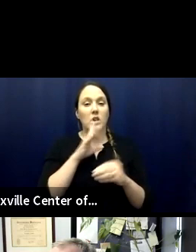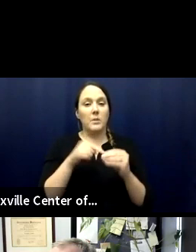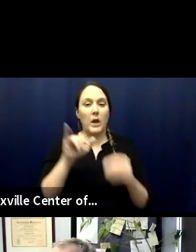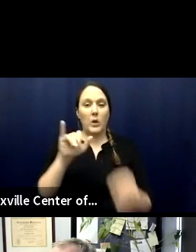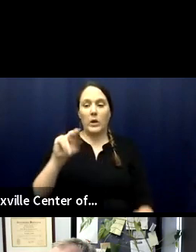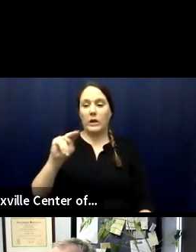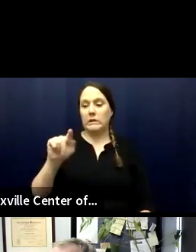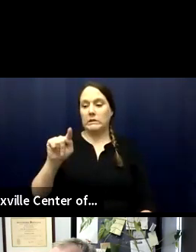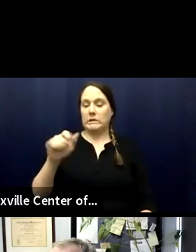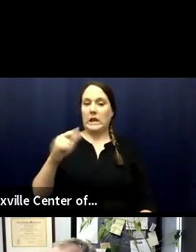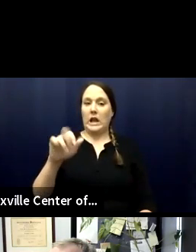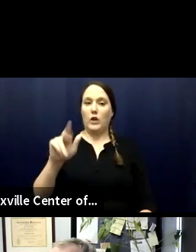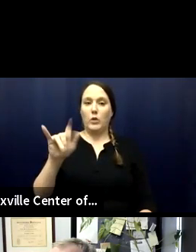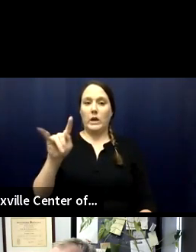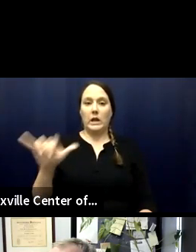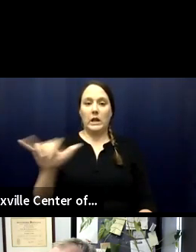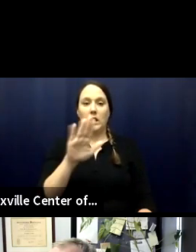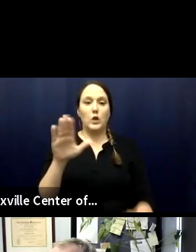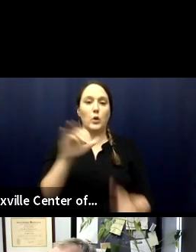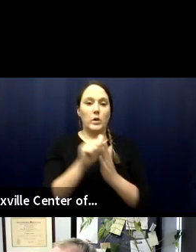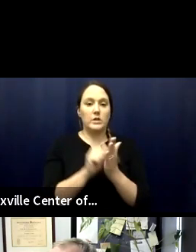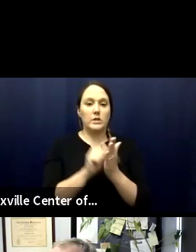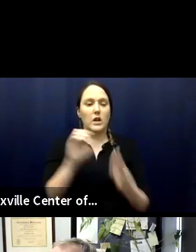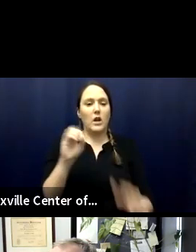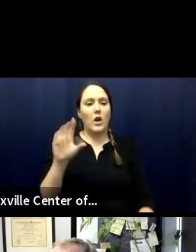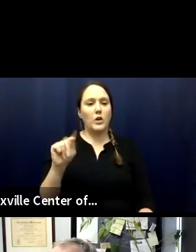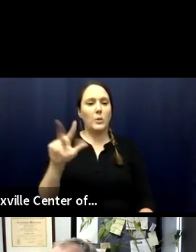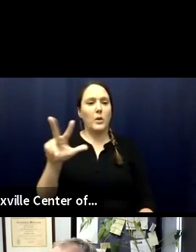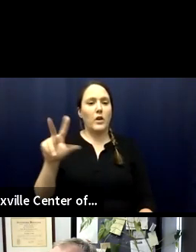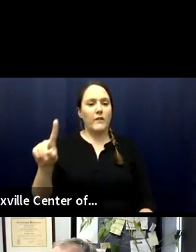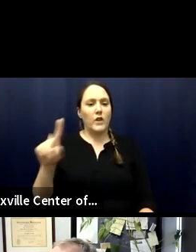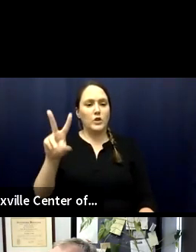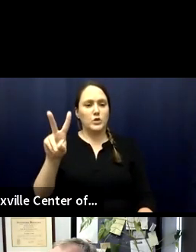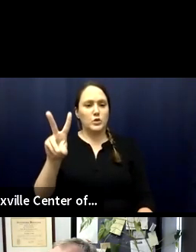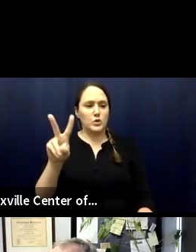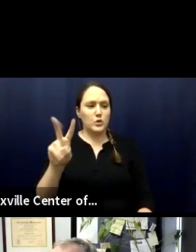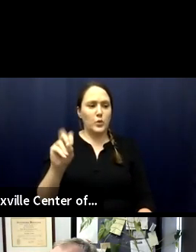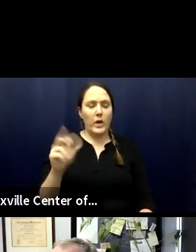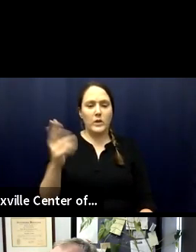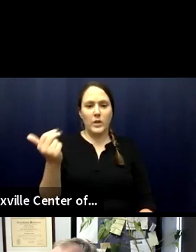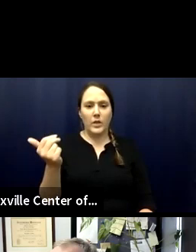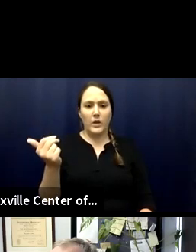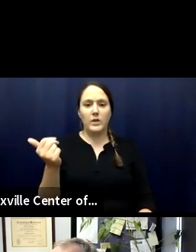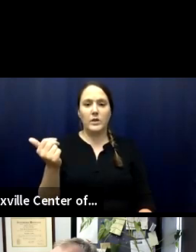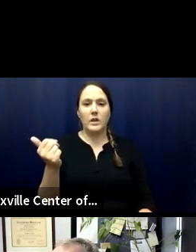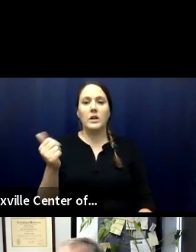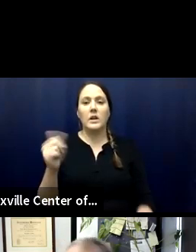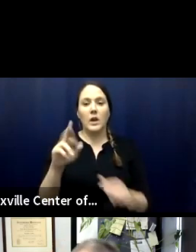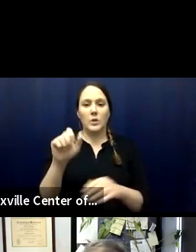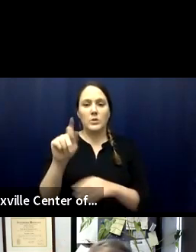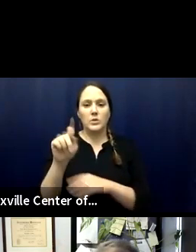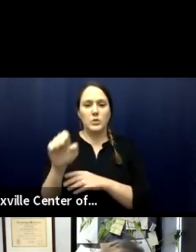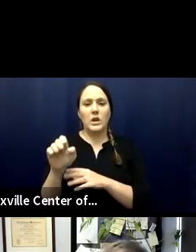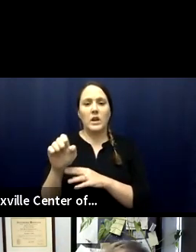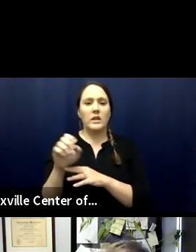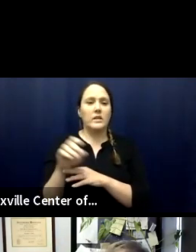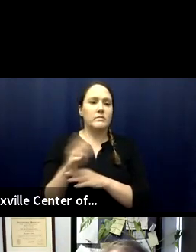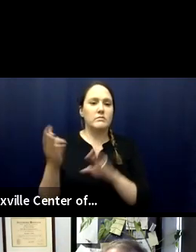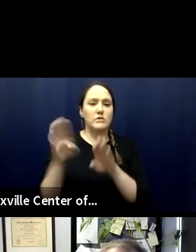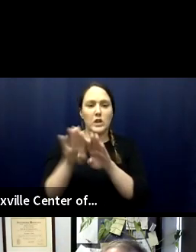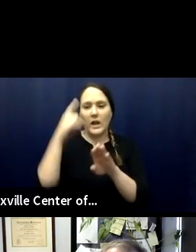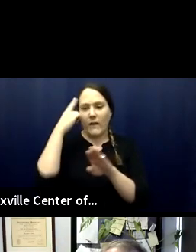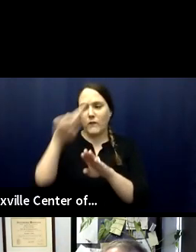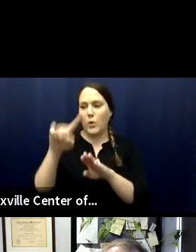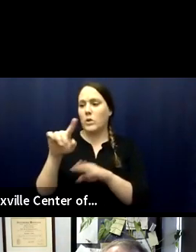your agenda, though. In October 31st, 2013, my raw milk dairy was raided with 7 cars and shut down for